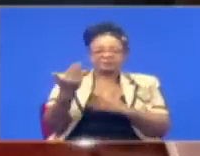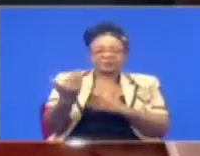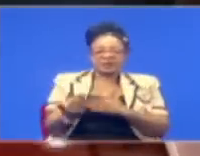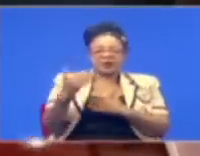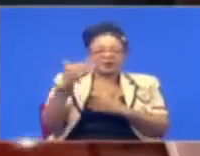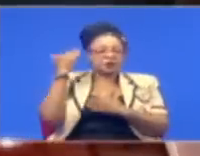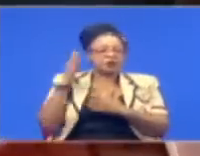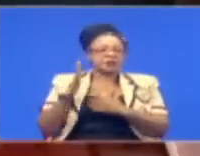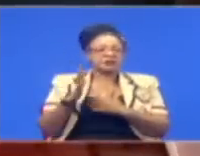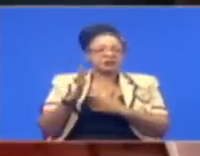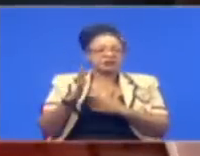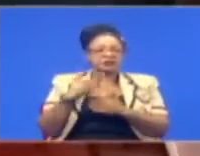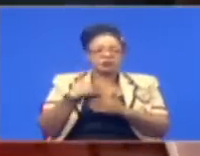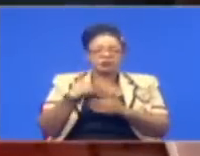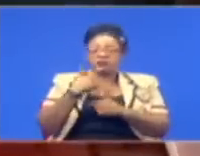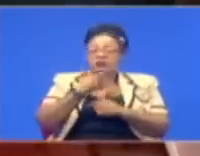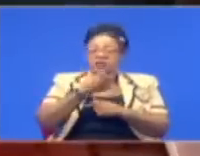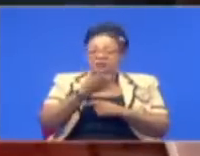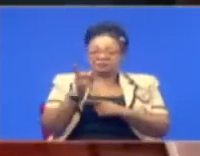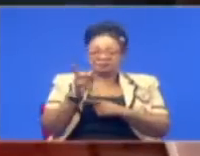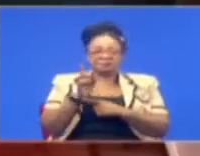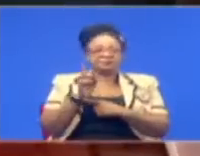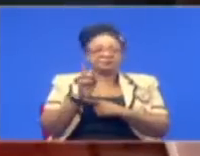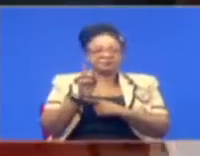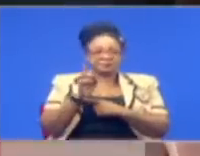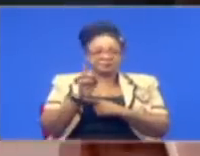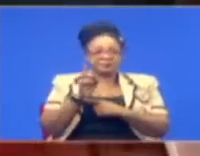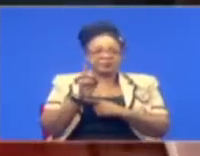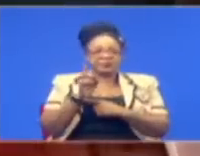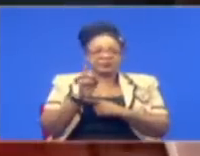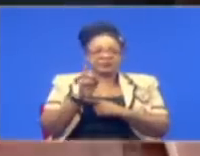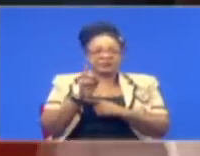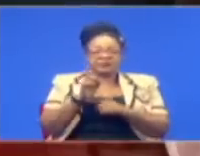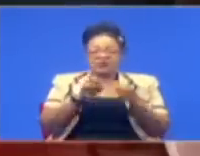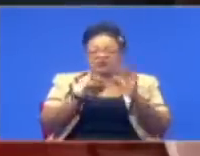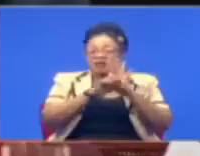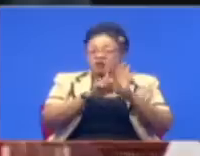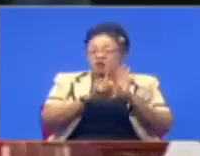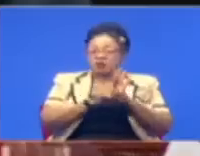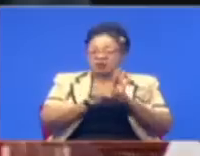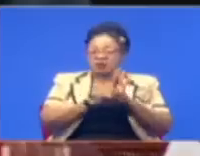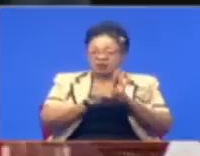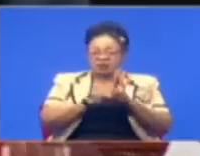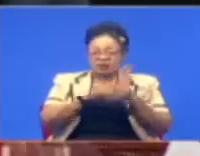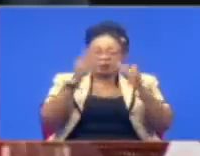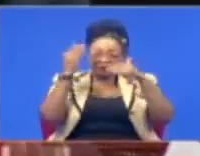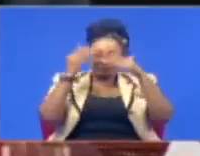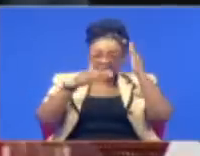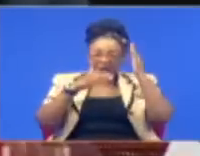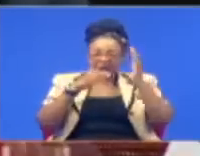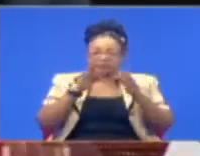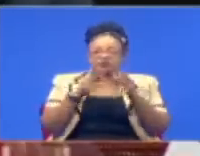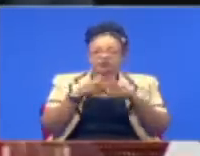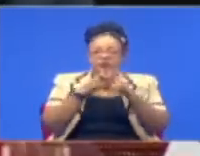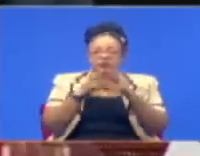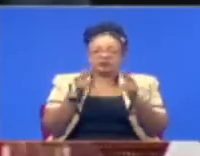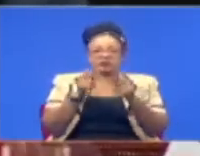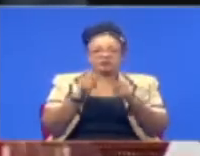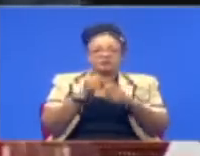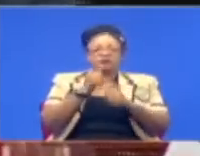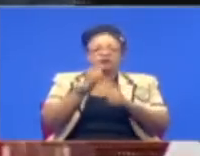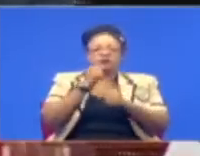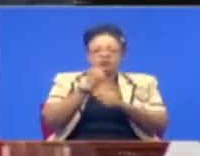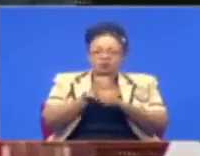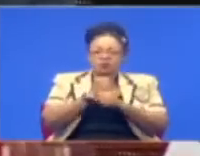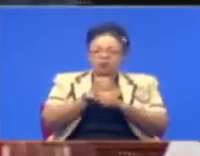particularly, I would want to tell them this. This legal career, if one is starting, you do it brick by